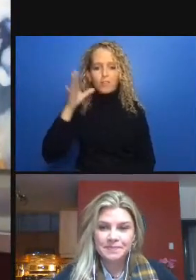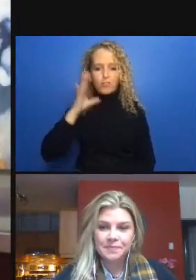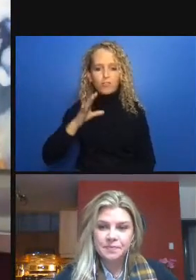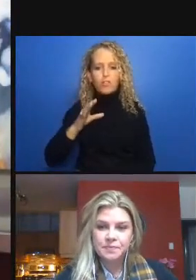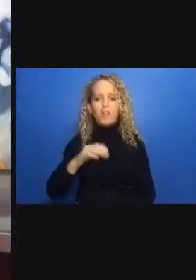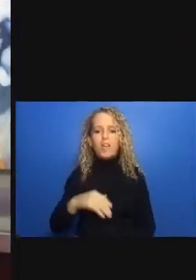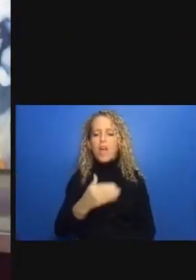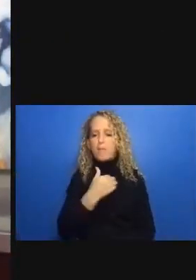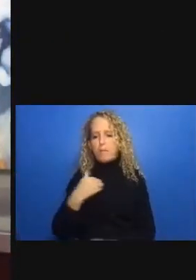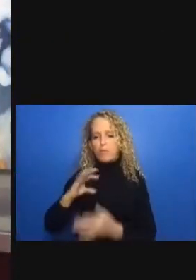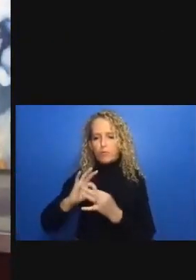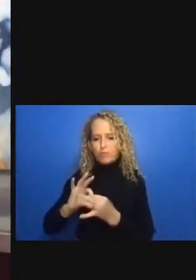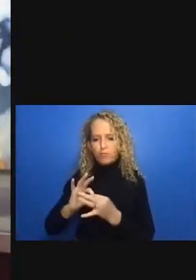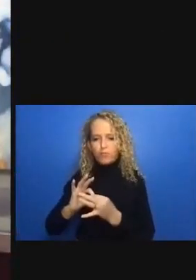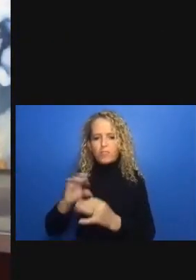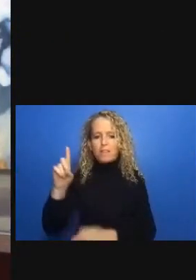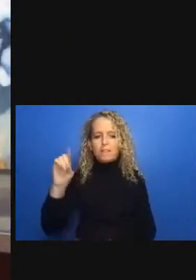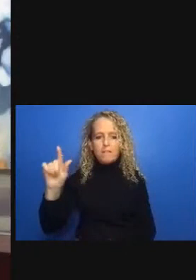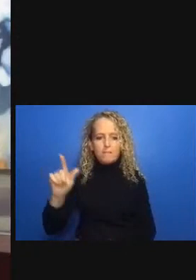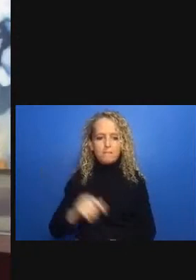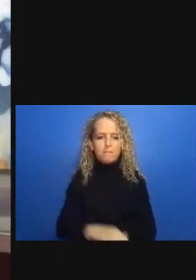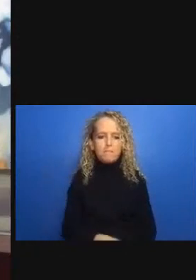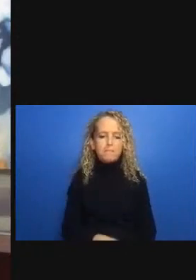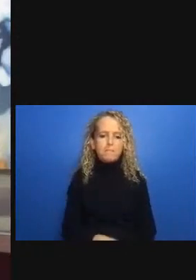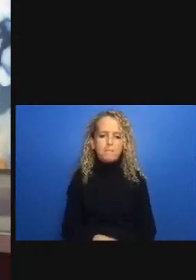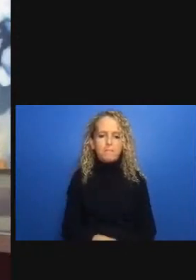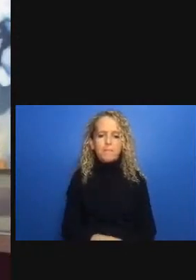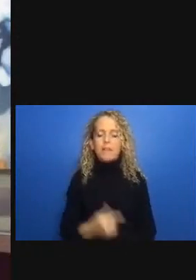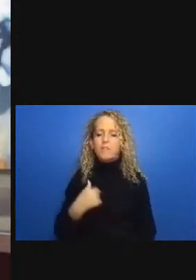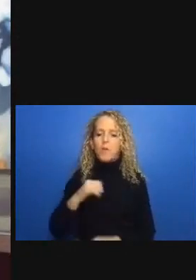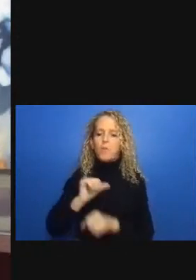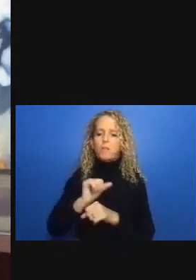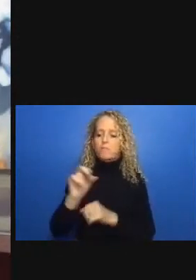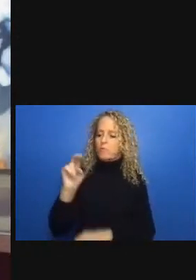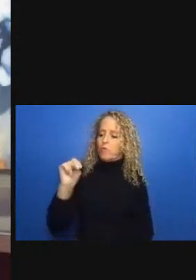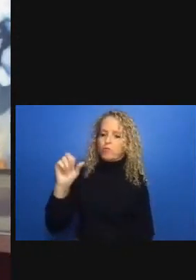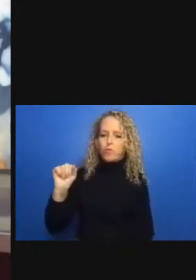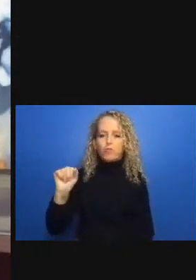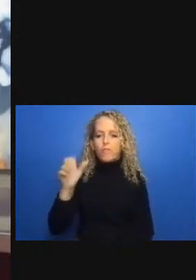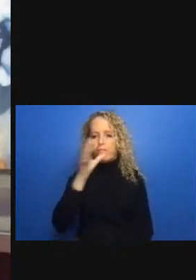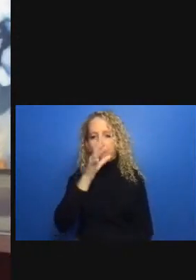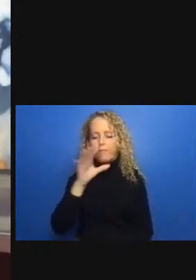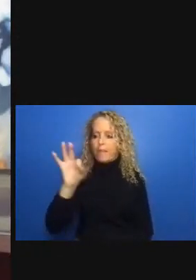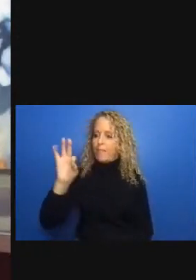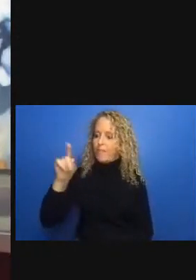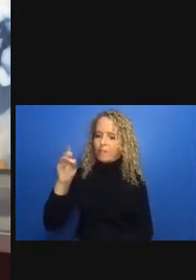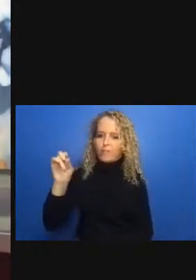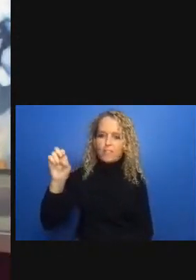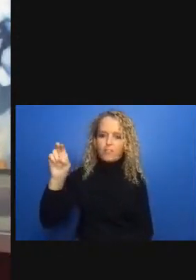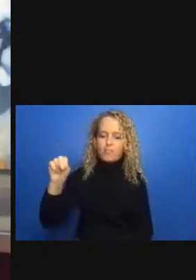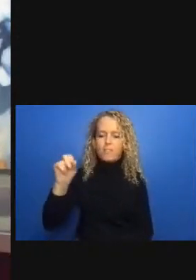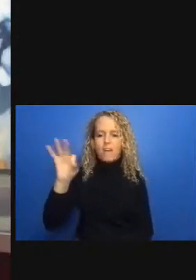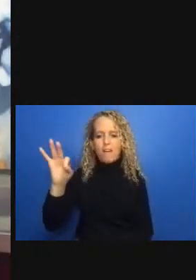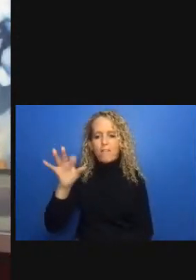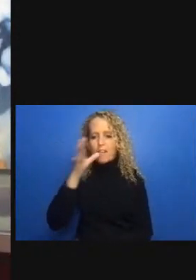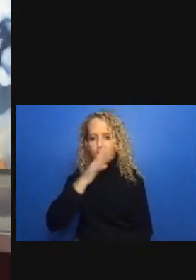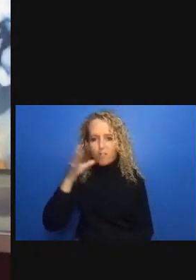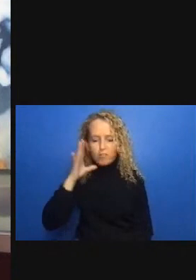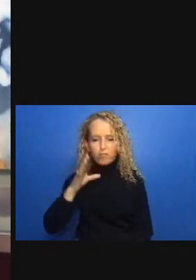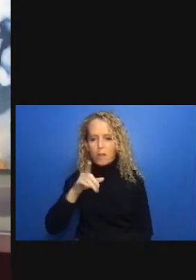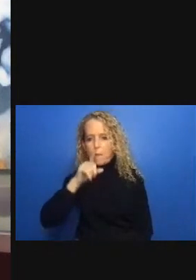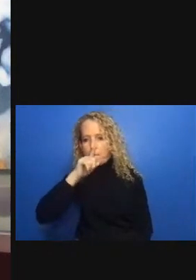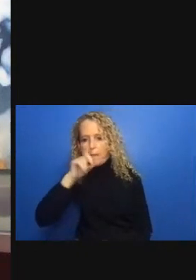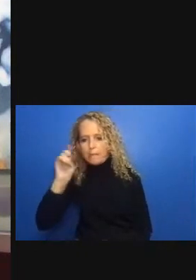Thank you, Lori. So as Lori mentioned, I work for the Nova Scotia Federation of Agriculture, which represents over 90%